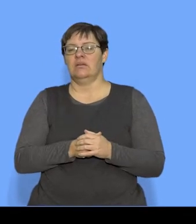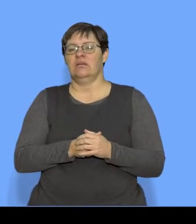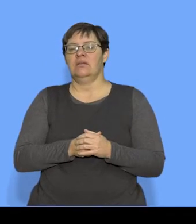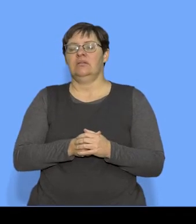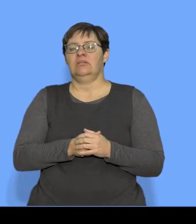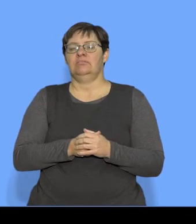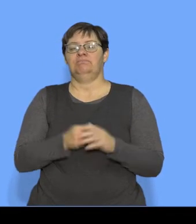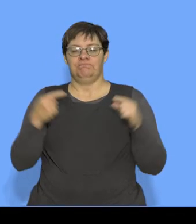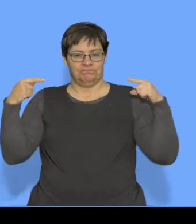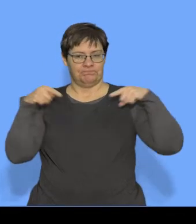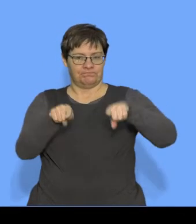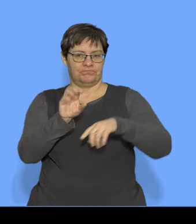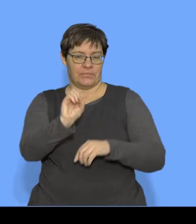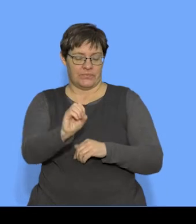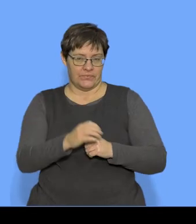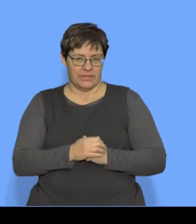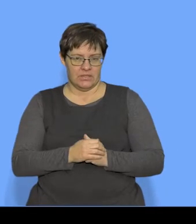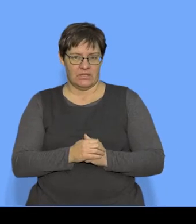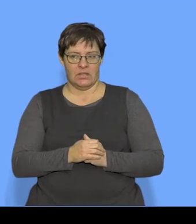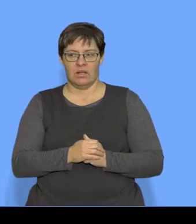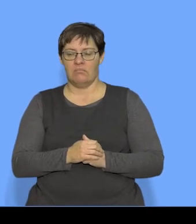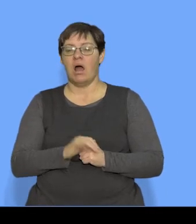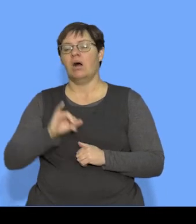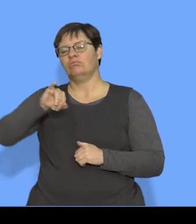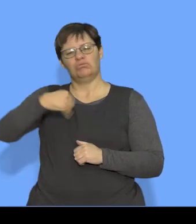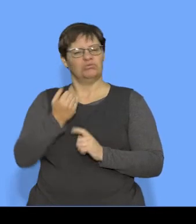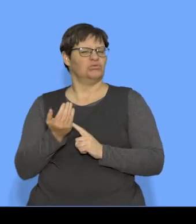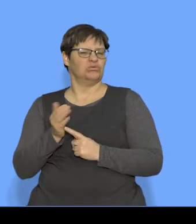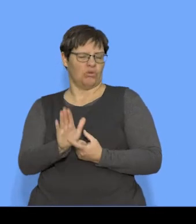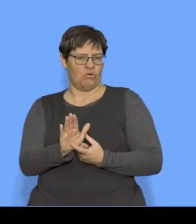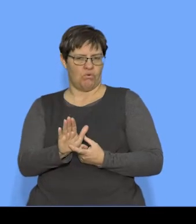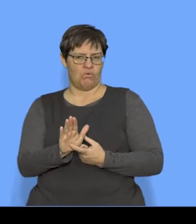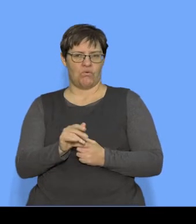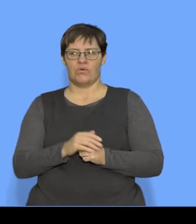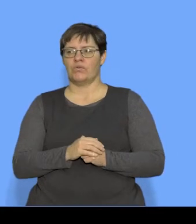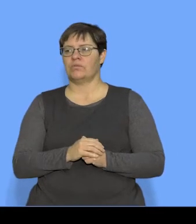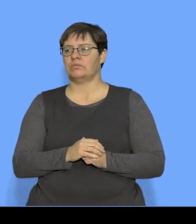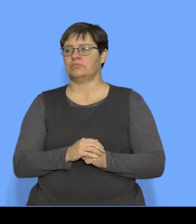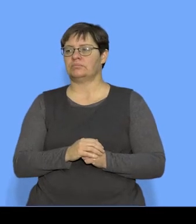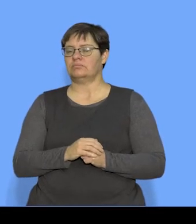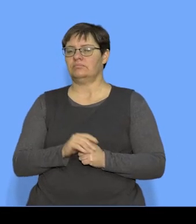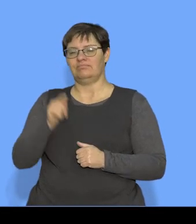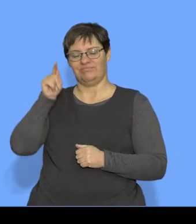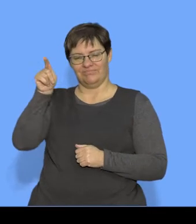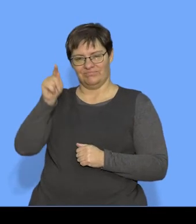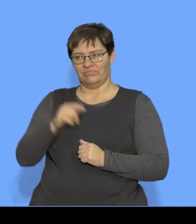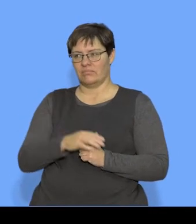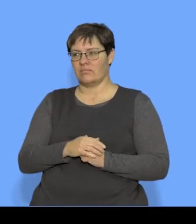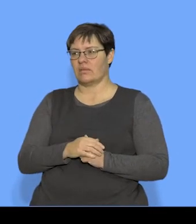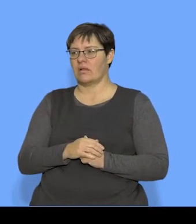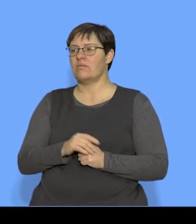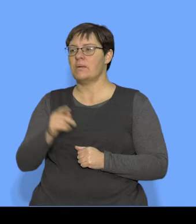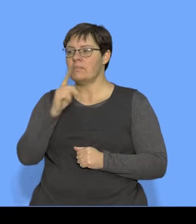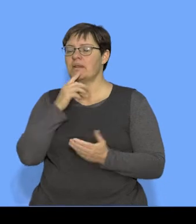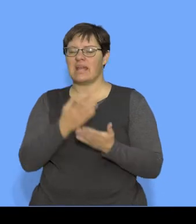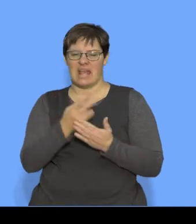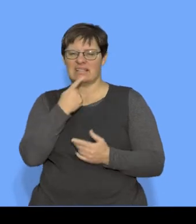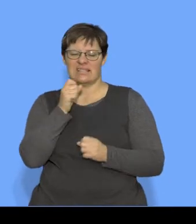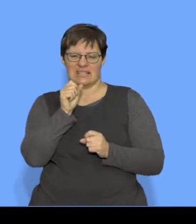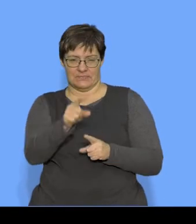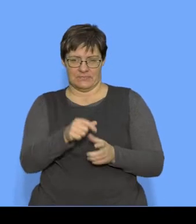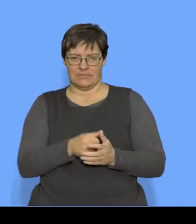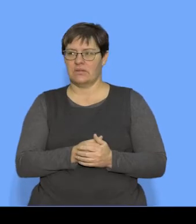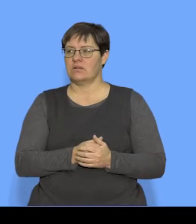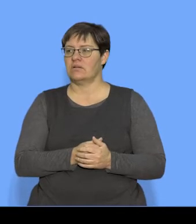that shape is a parallelogram. Now I'm just going to show you on the diagram, right, because then you will be able to see it. So